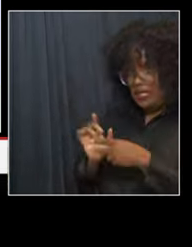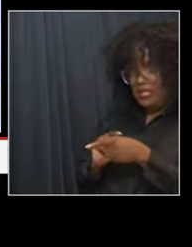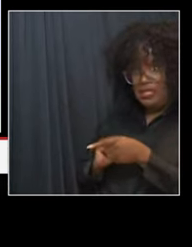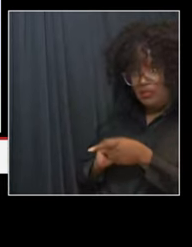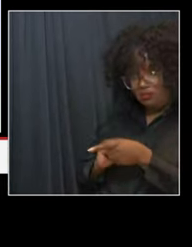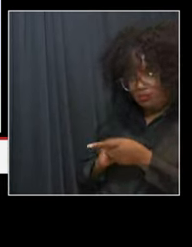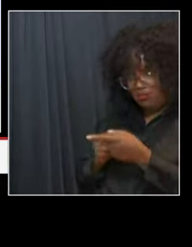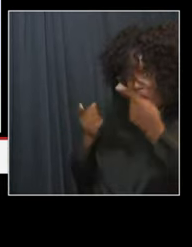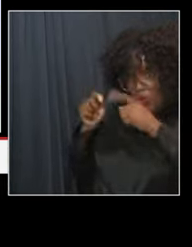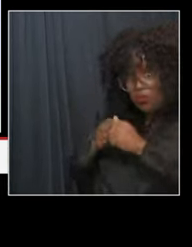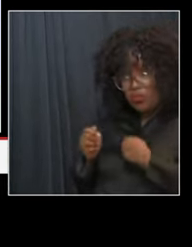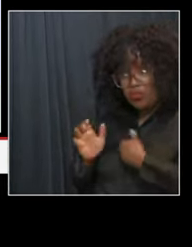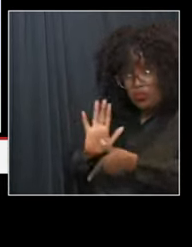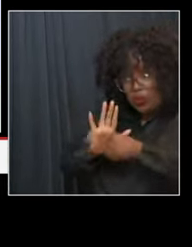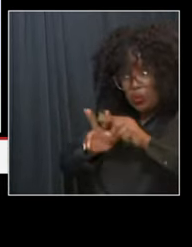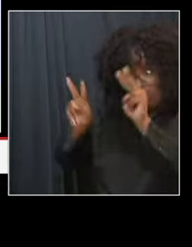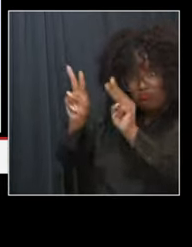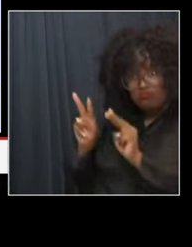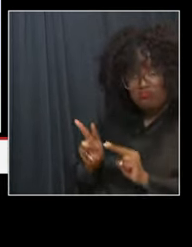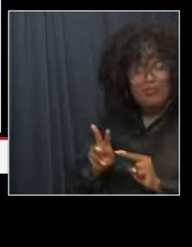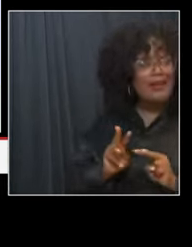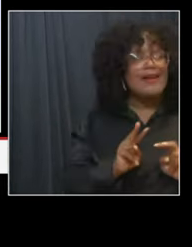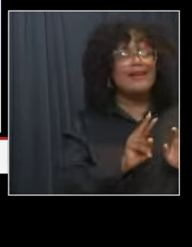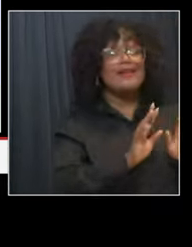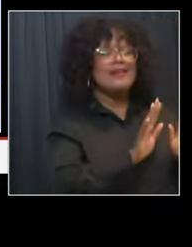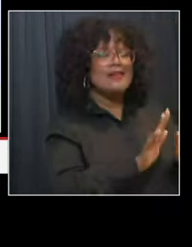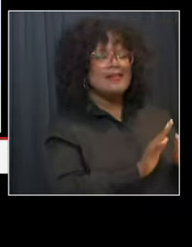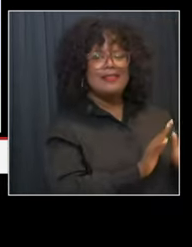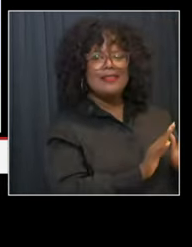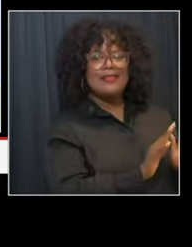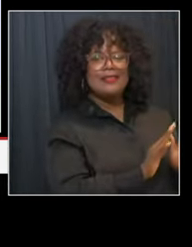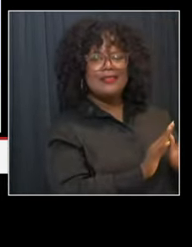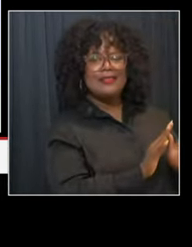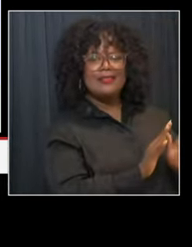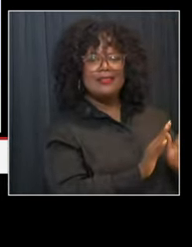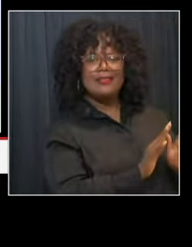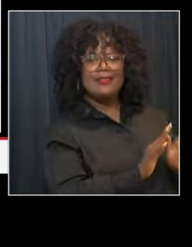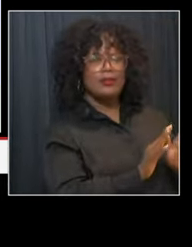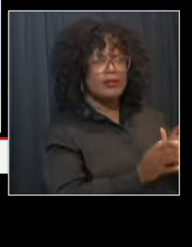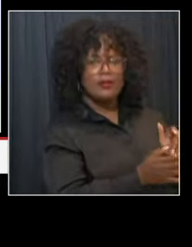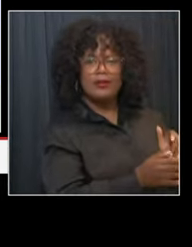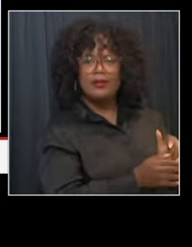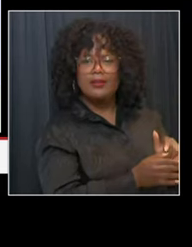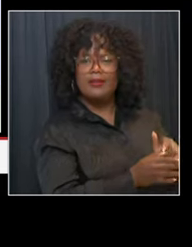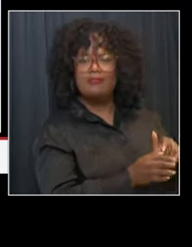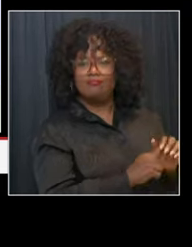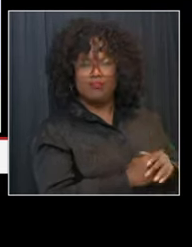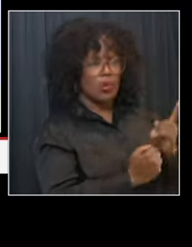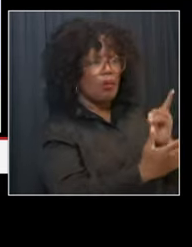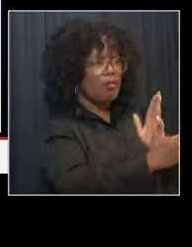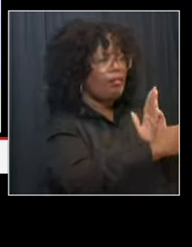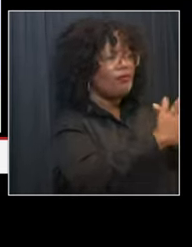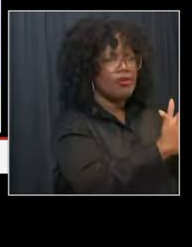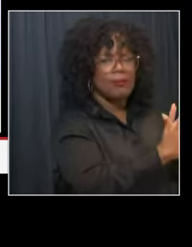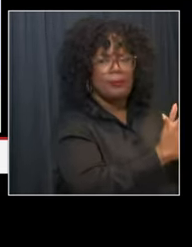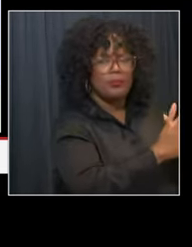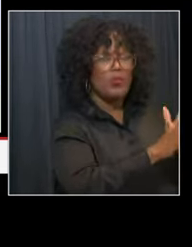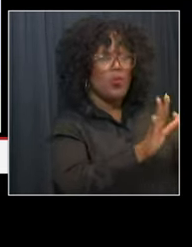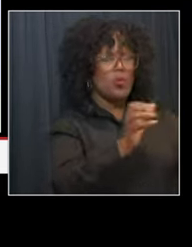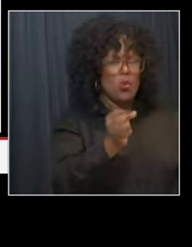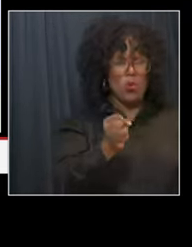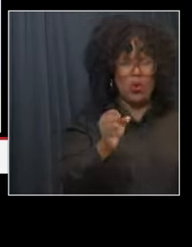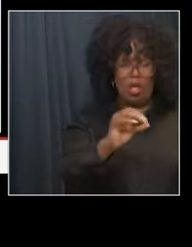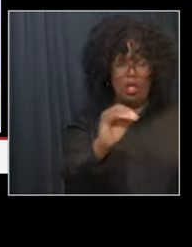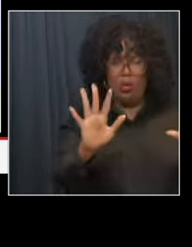performance review. I'm going to see if we can get a couple more questions in, if it's okay. We got Matt Fruman, who is next, and then we're going to go to